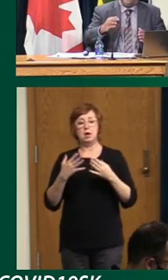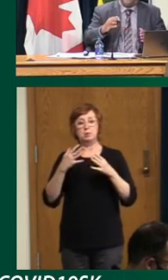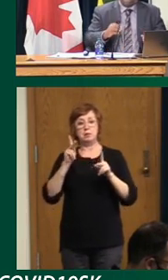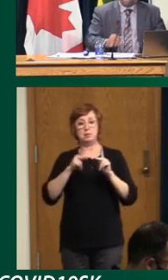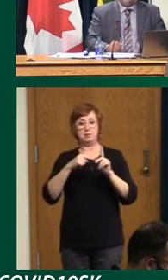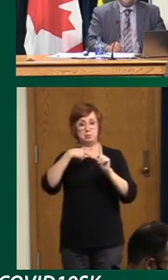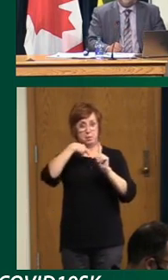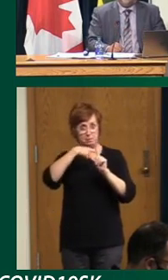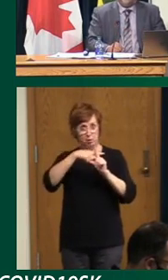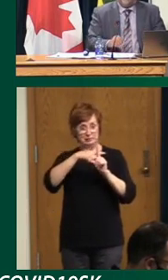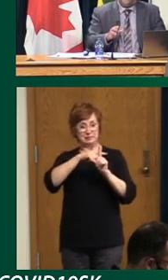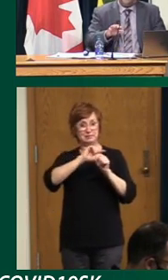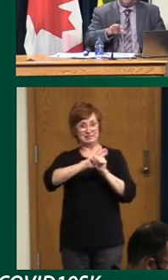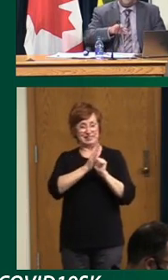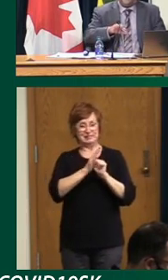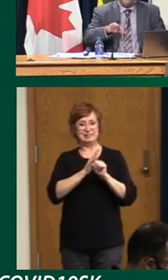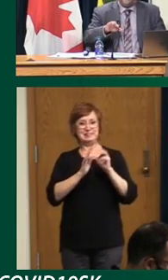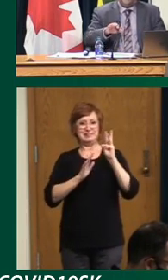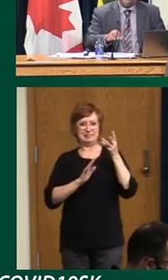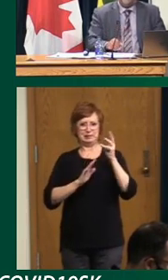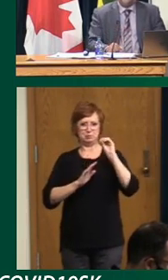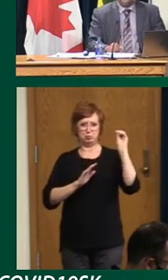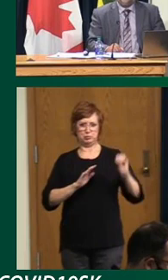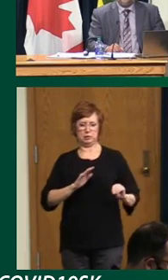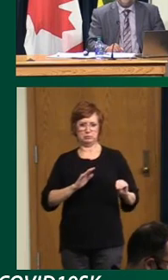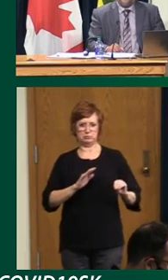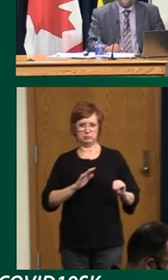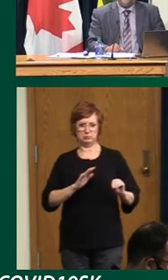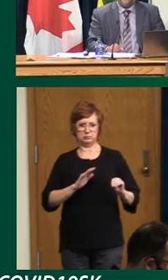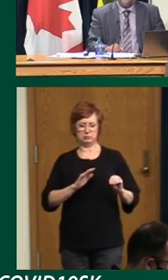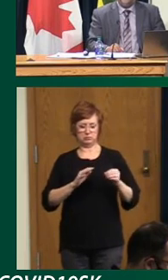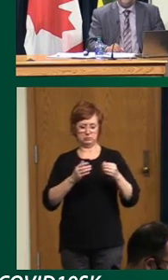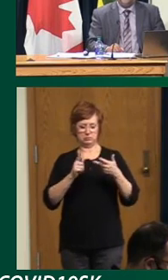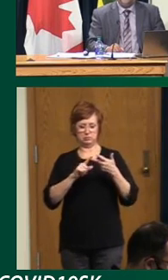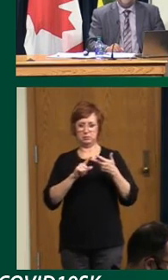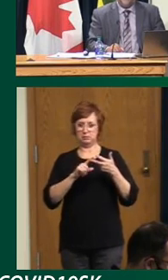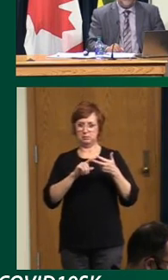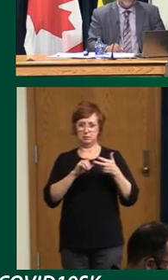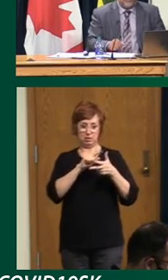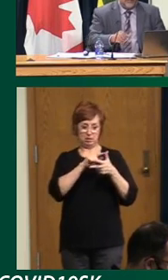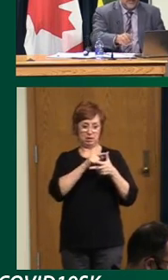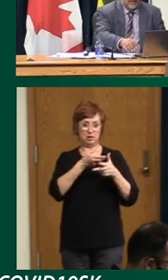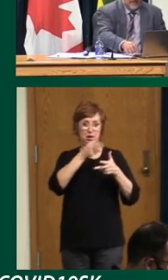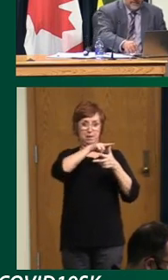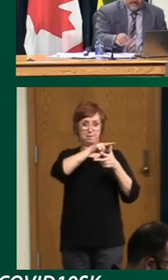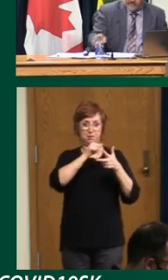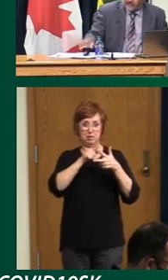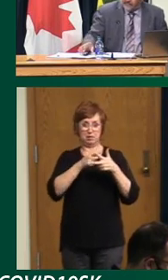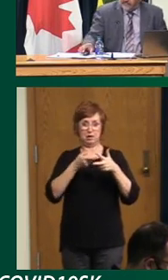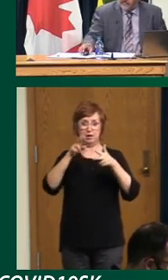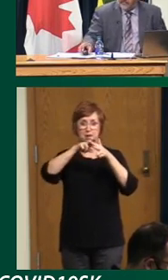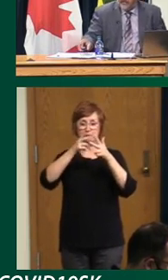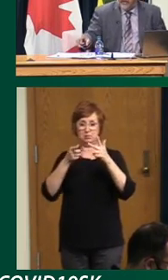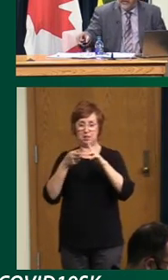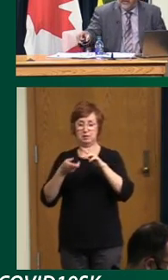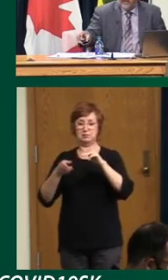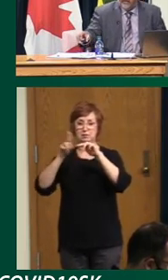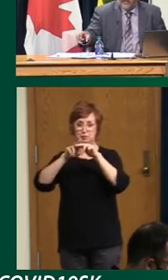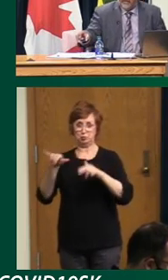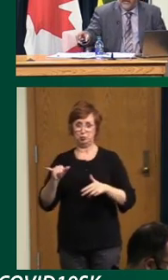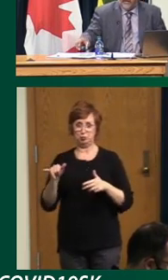again, creeping up. So all these trends are still creeping up, and really want to see that turning around.